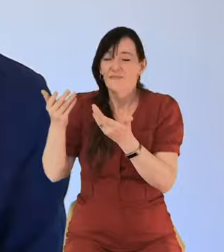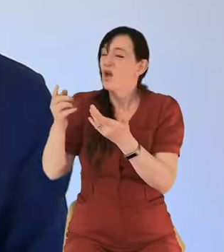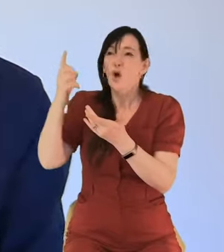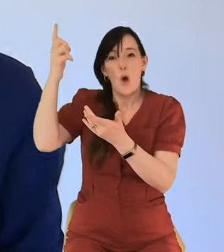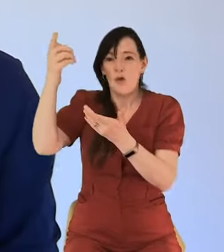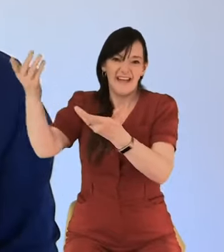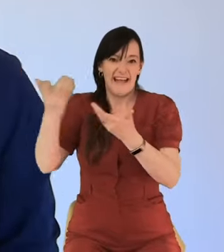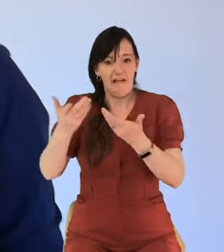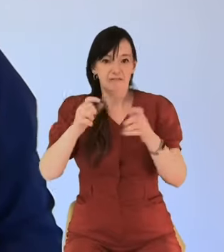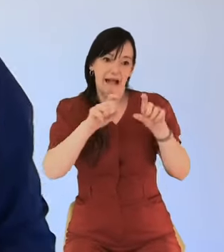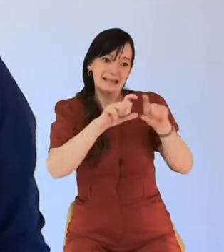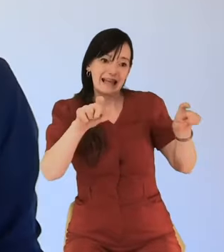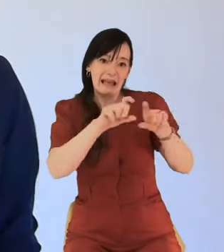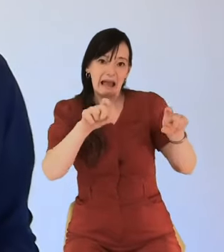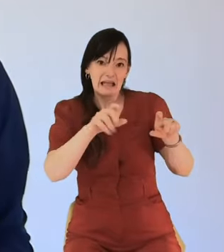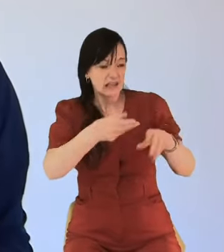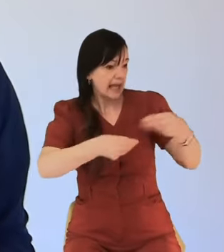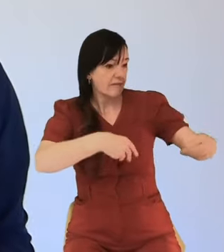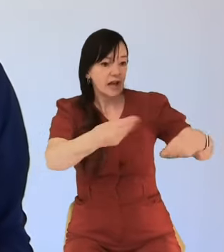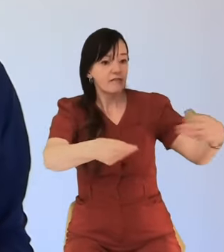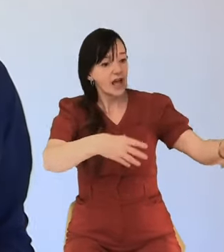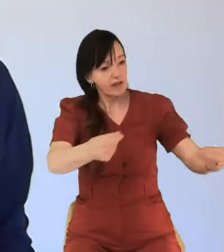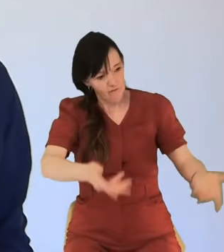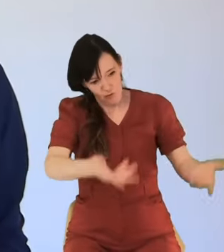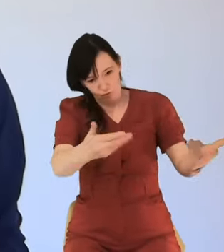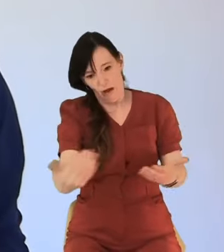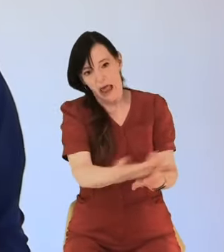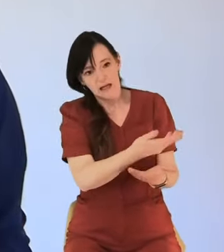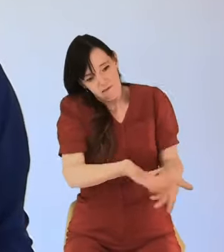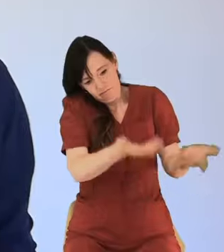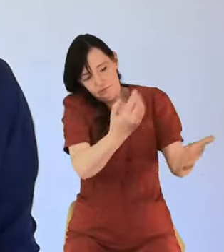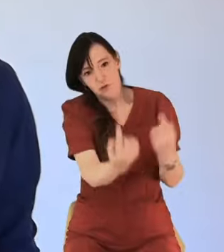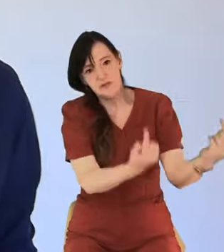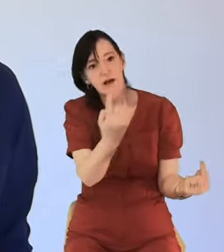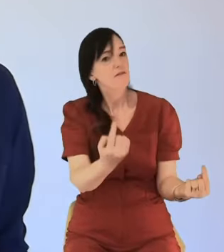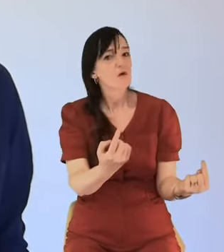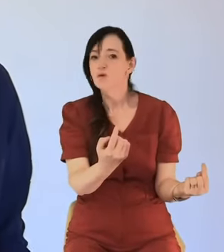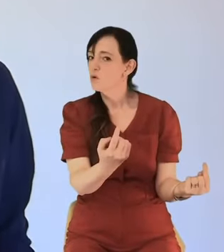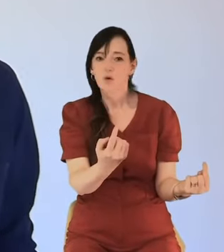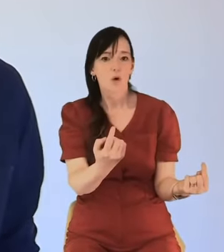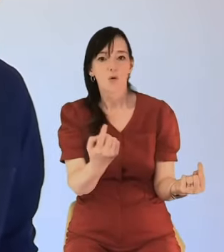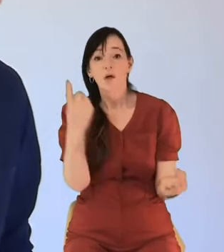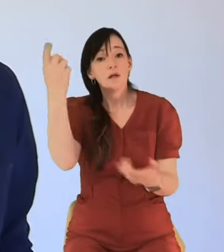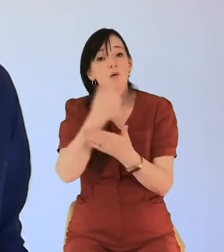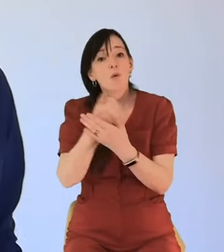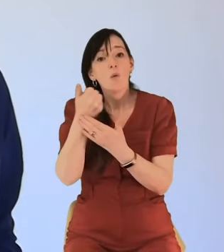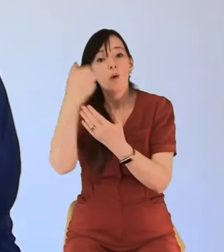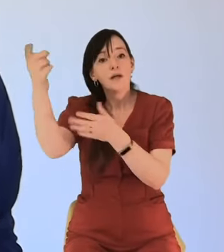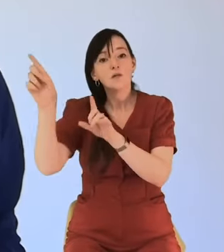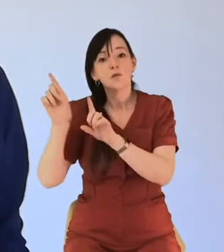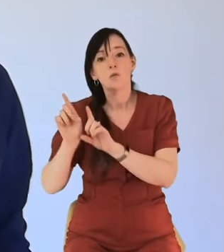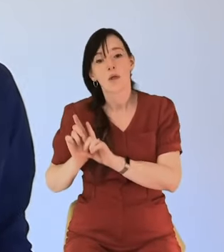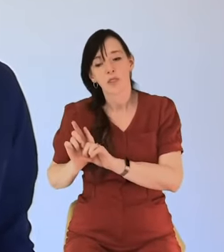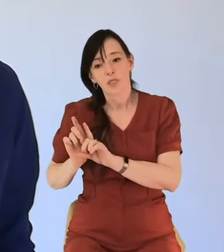tickets for us by the gate for us to collect. The point is, he is with us along the way.